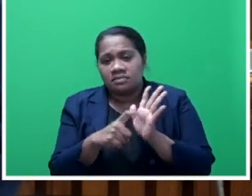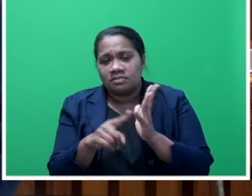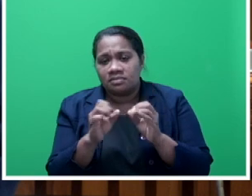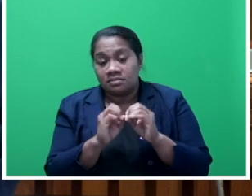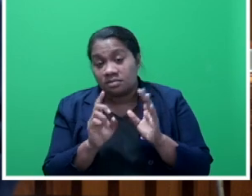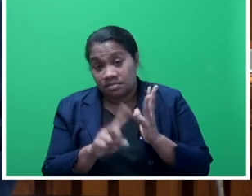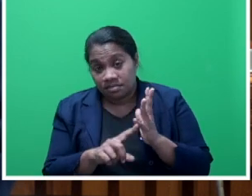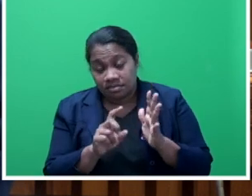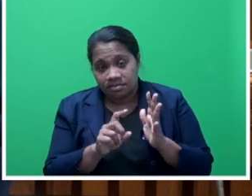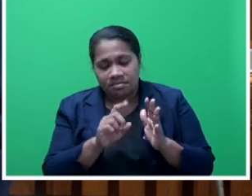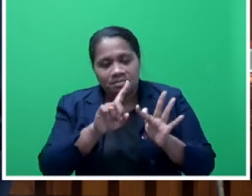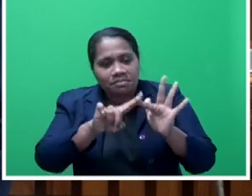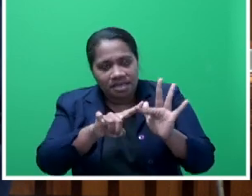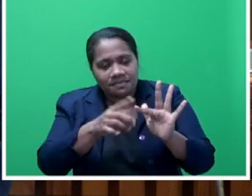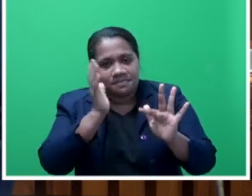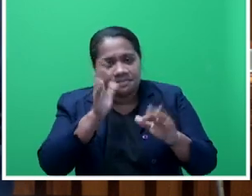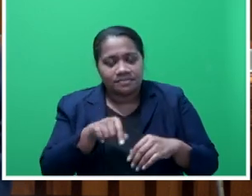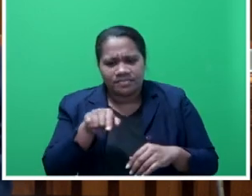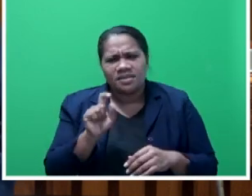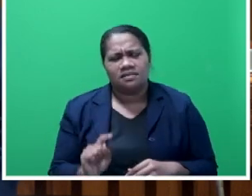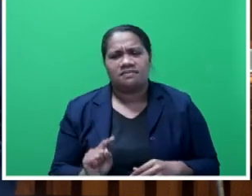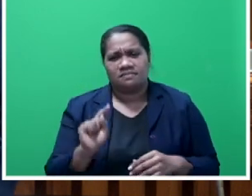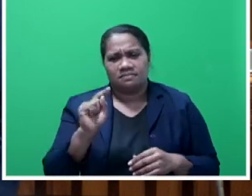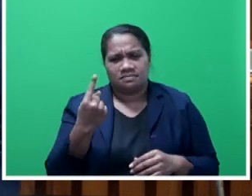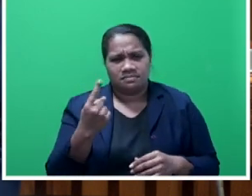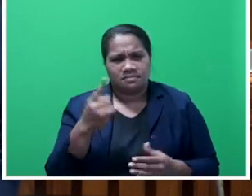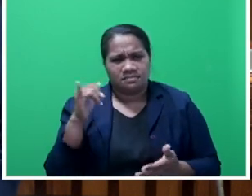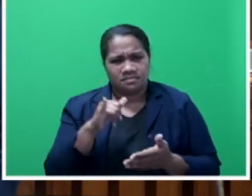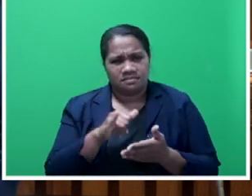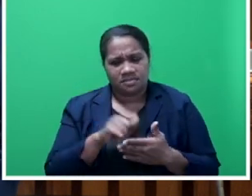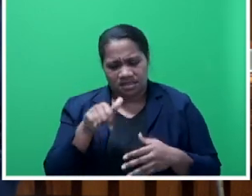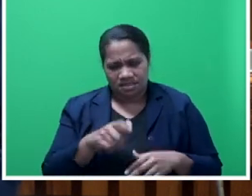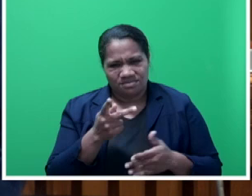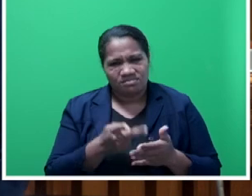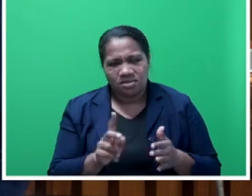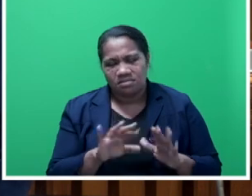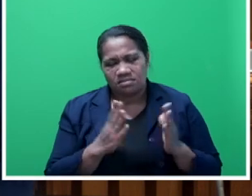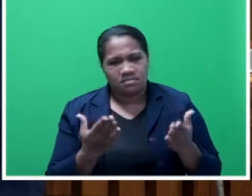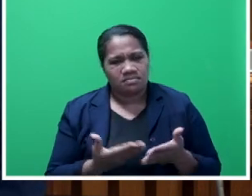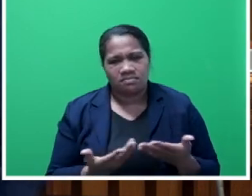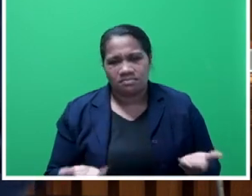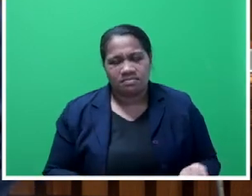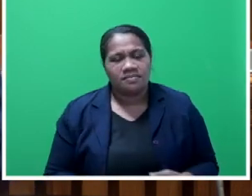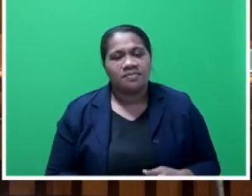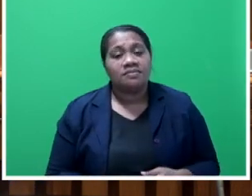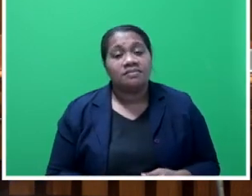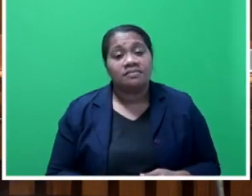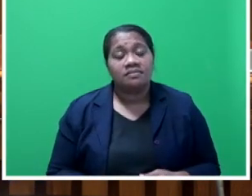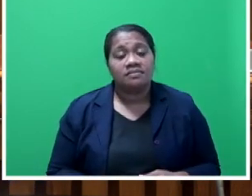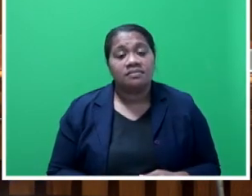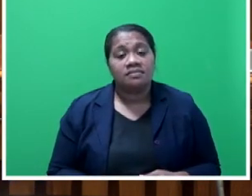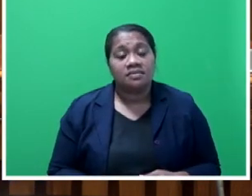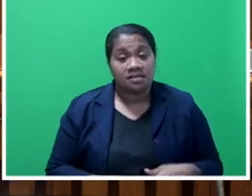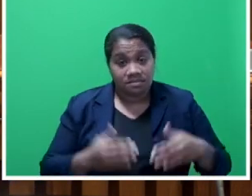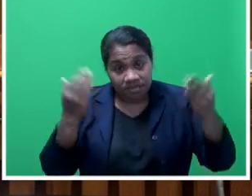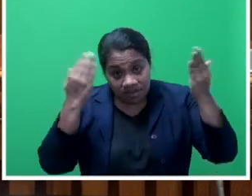And it is the first airline it has lent to, at least in this part of the world. Mr. Speaker, sir, they